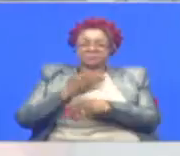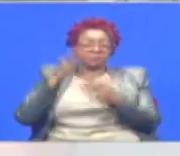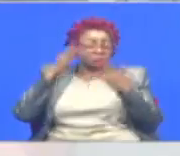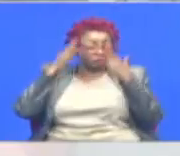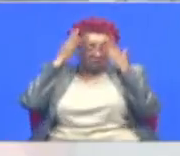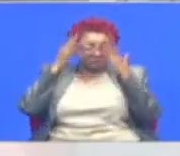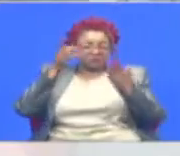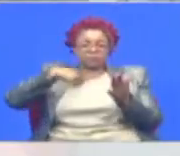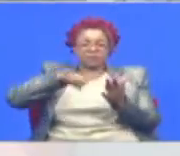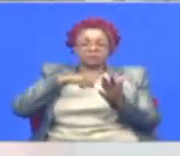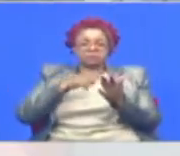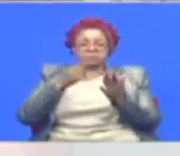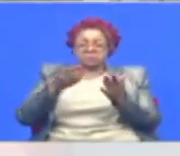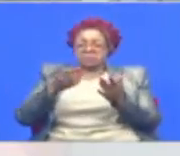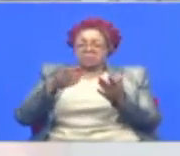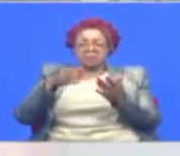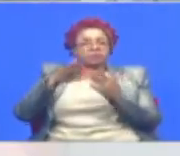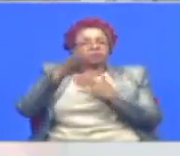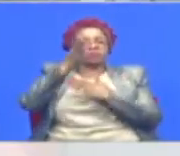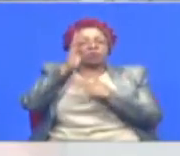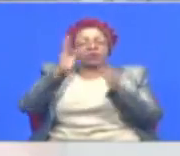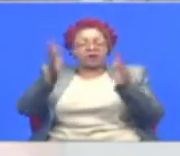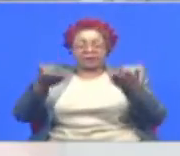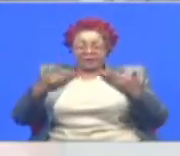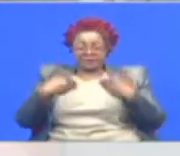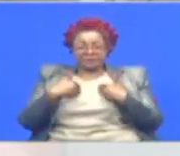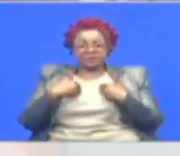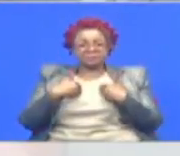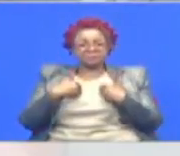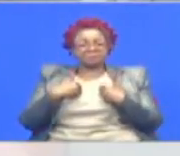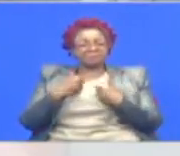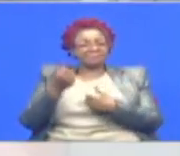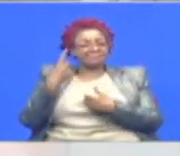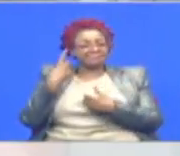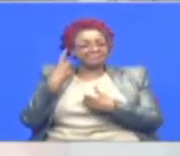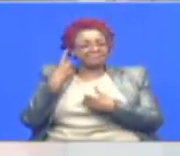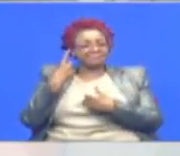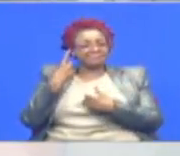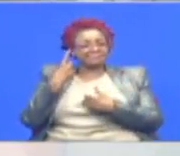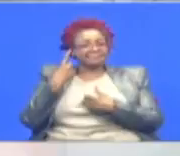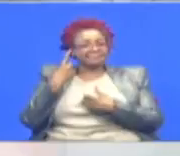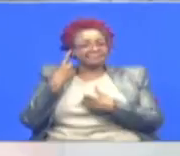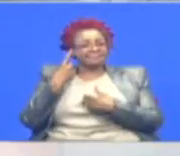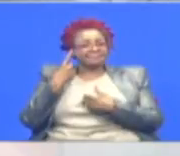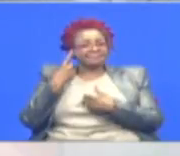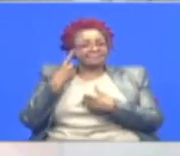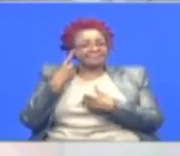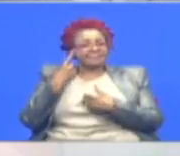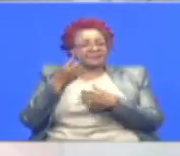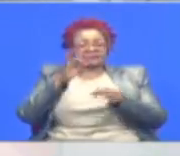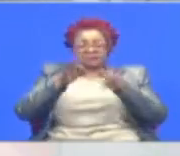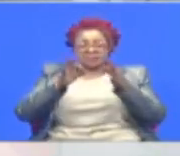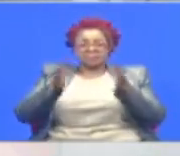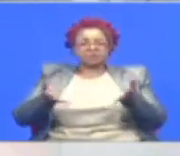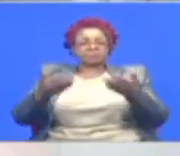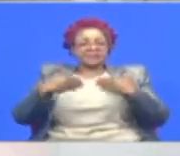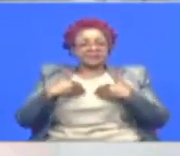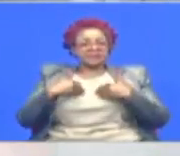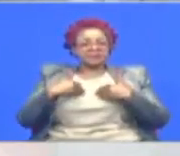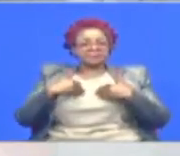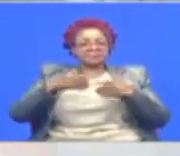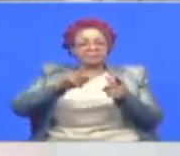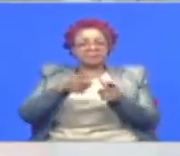Atukujipatia ni Mungu mwenyewe ametupatia. Are we together? Yes. Na kama atumetupatia, basi